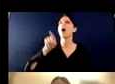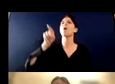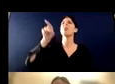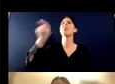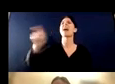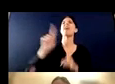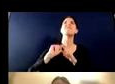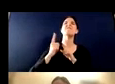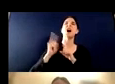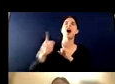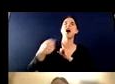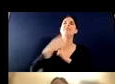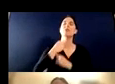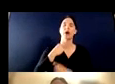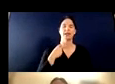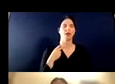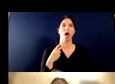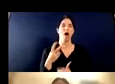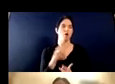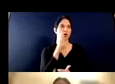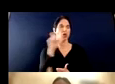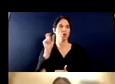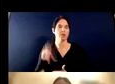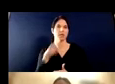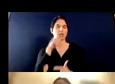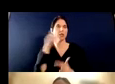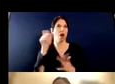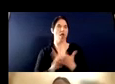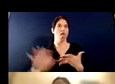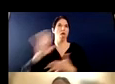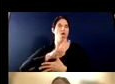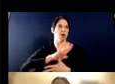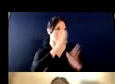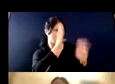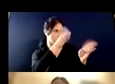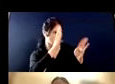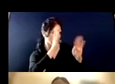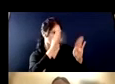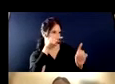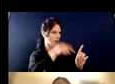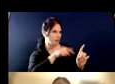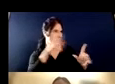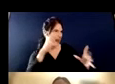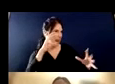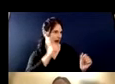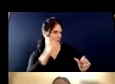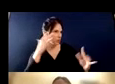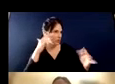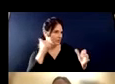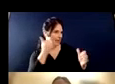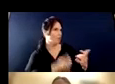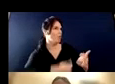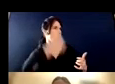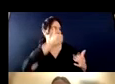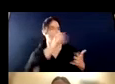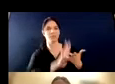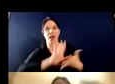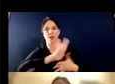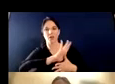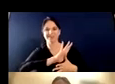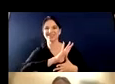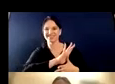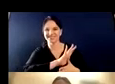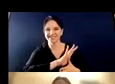hear. So I really want us all to keep in mind that even when wearing